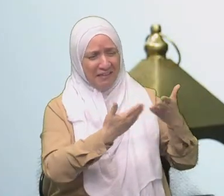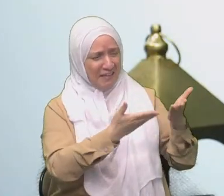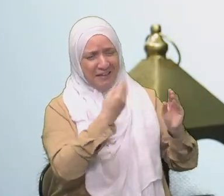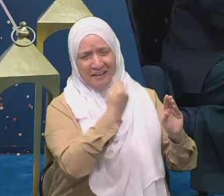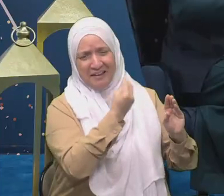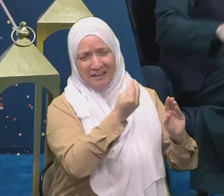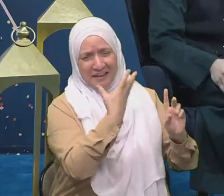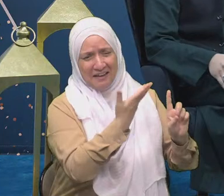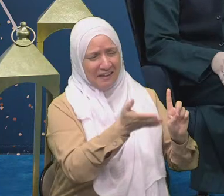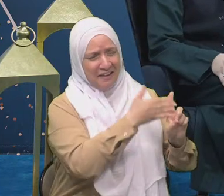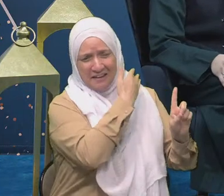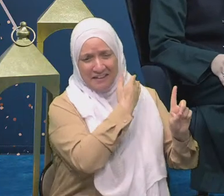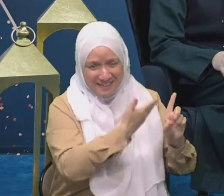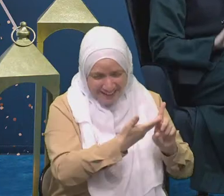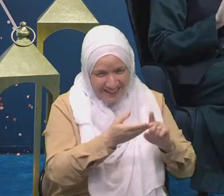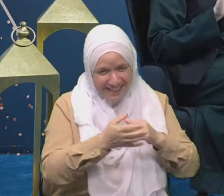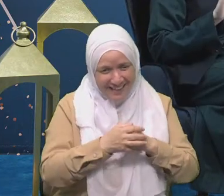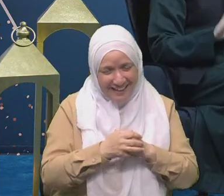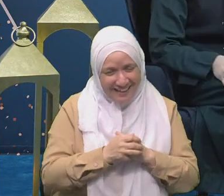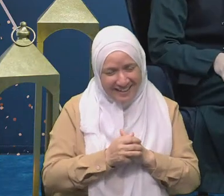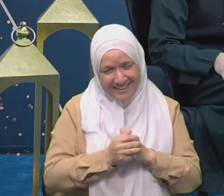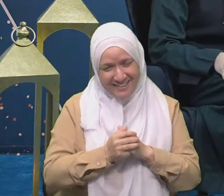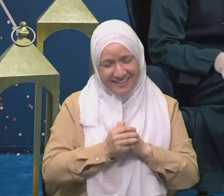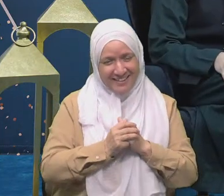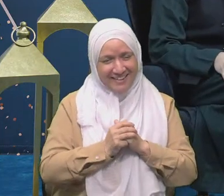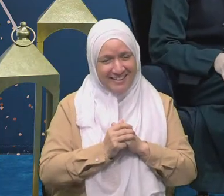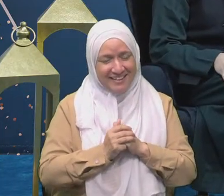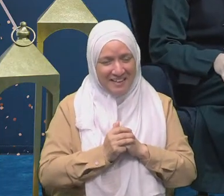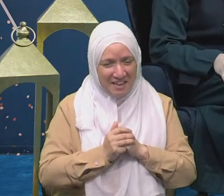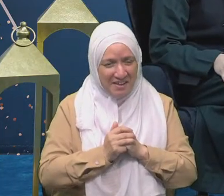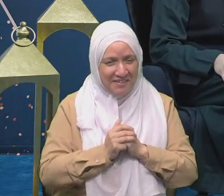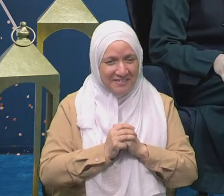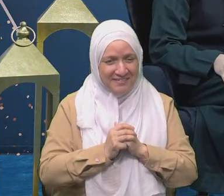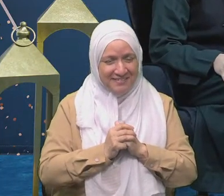Forgive me, sorry. Habibi. 23rd night, I don't want to lose my...